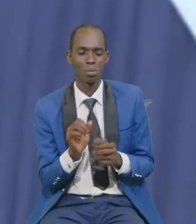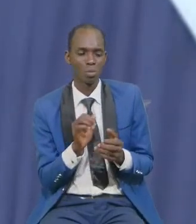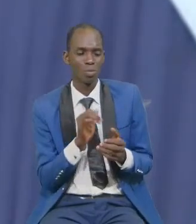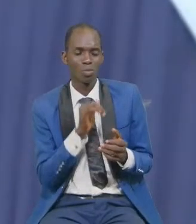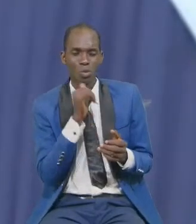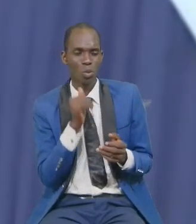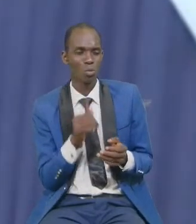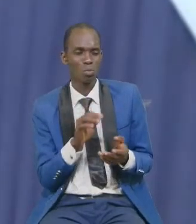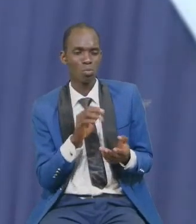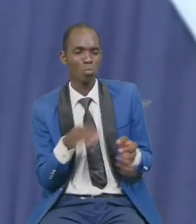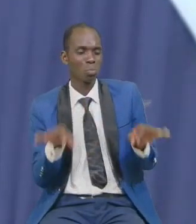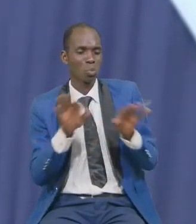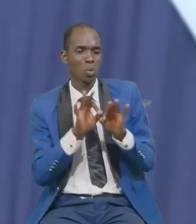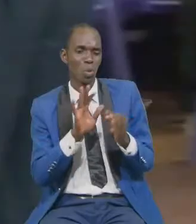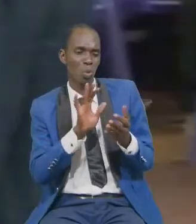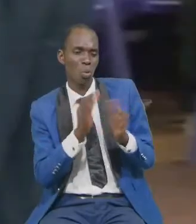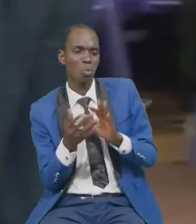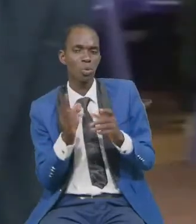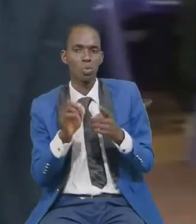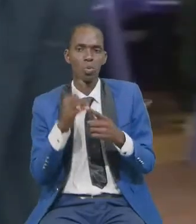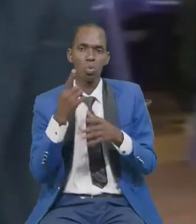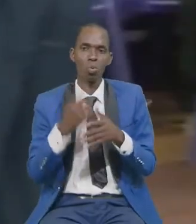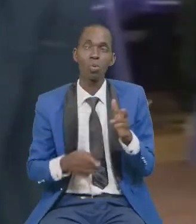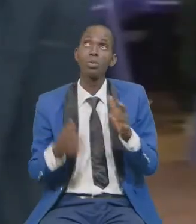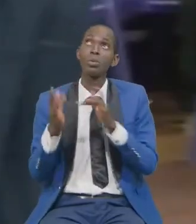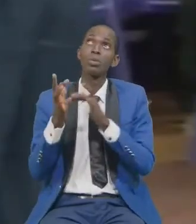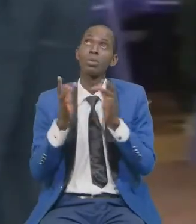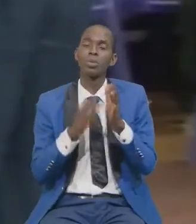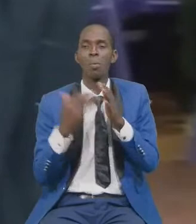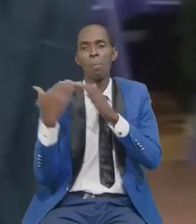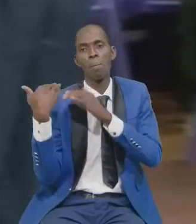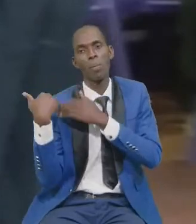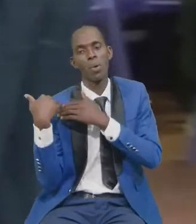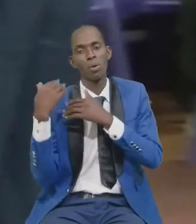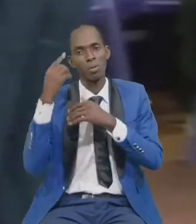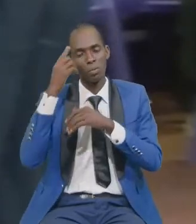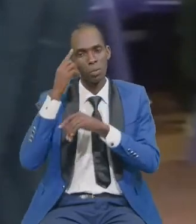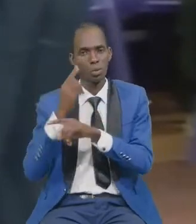compared with what Jesus bore for you.